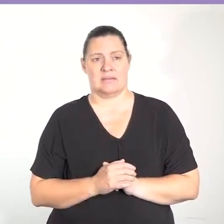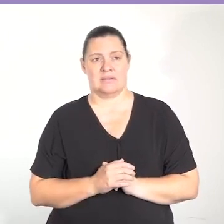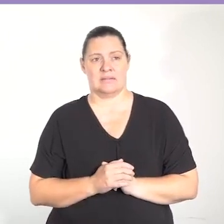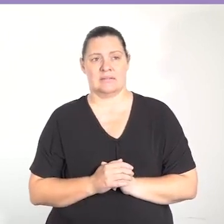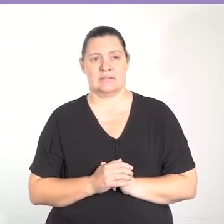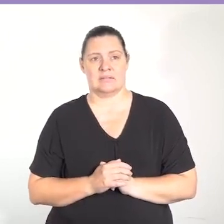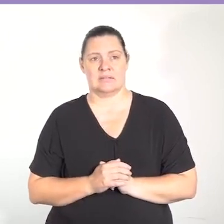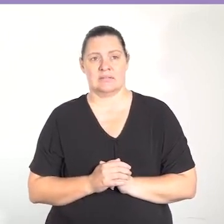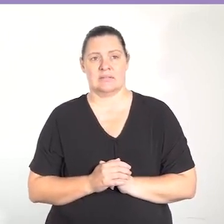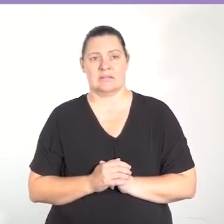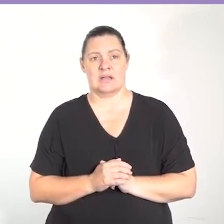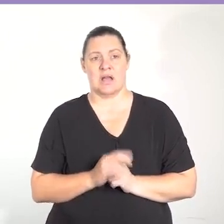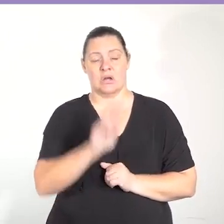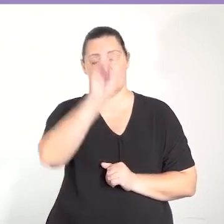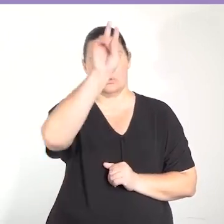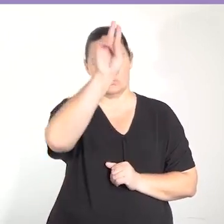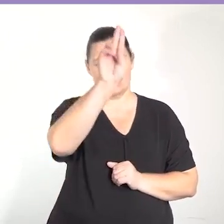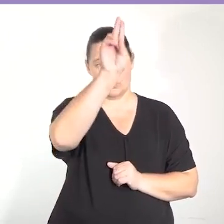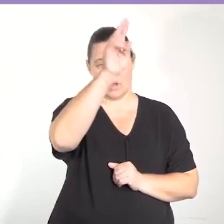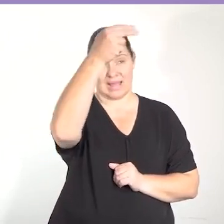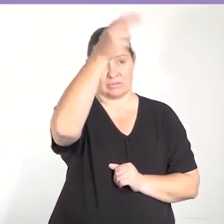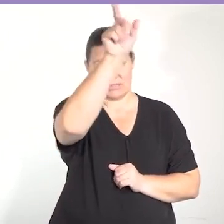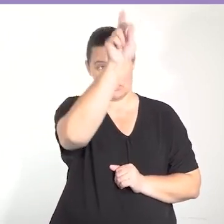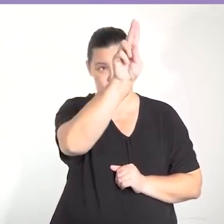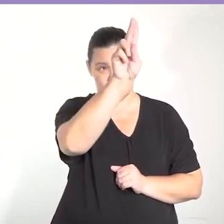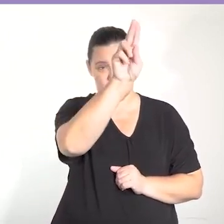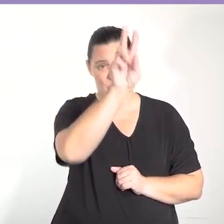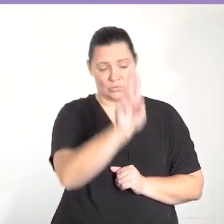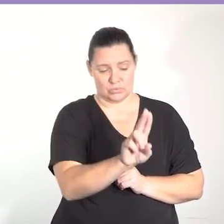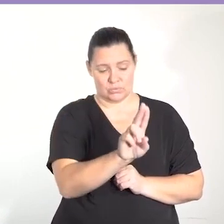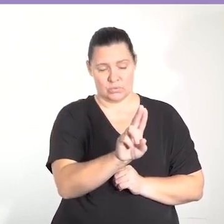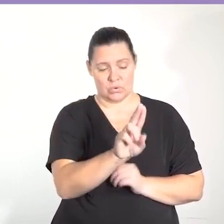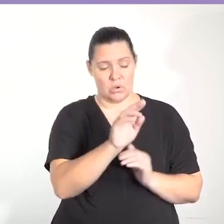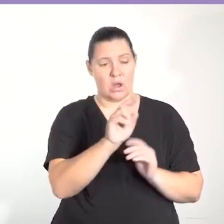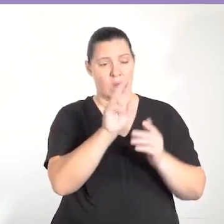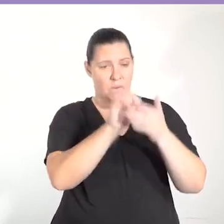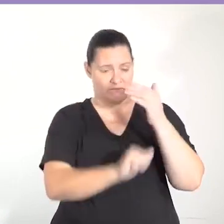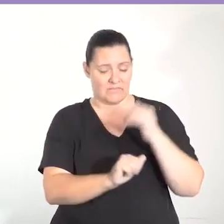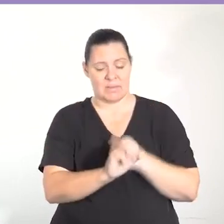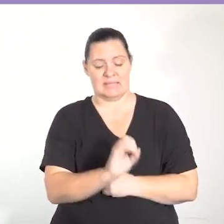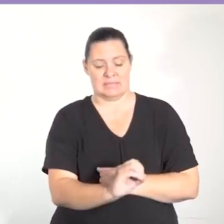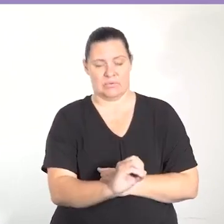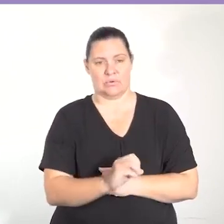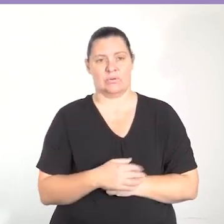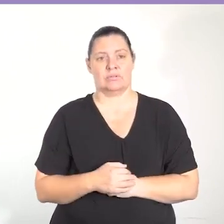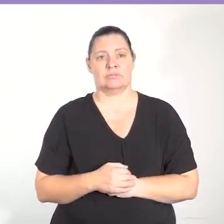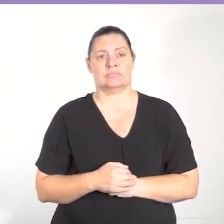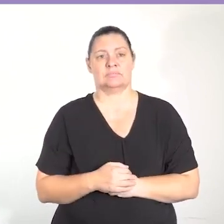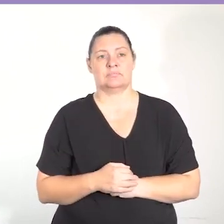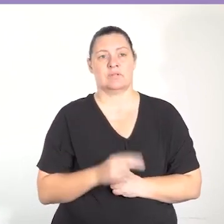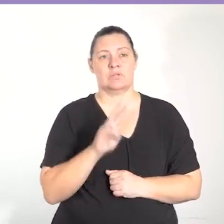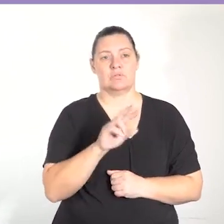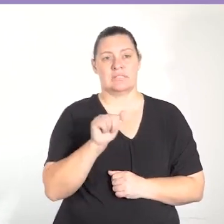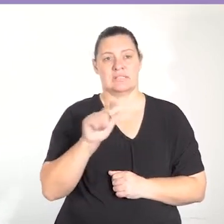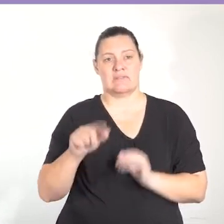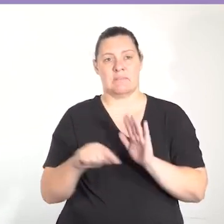1 10. And then 200 minus 200 leaves us with Nothing. So our answer for